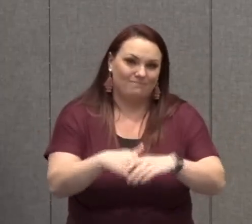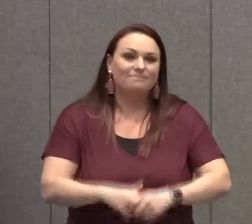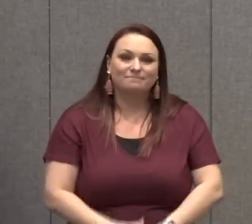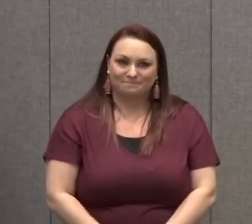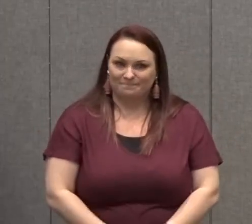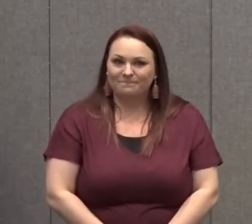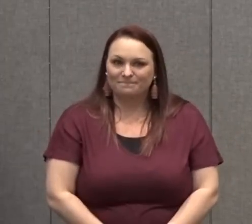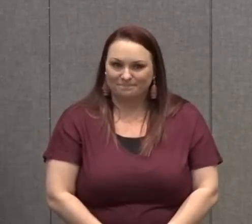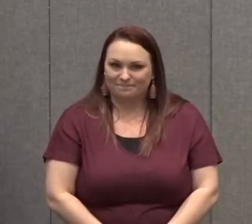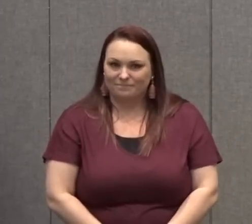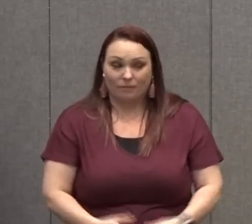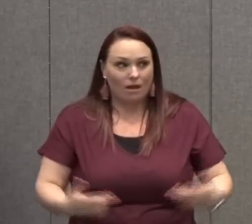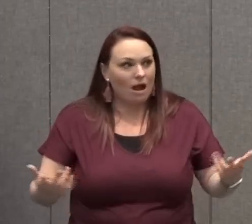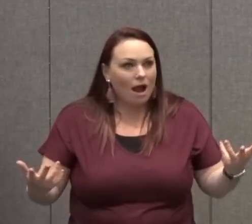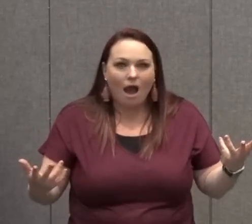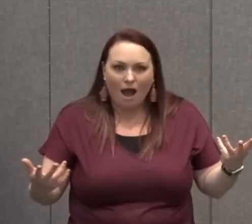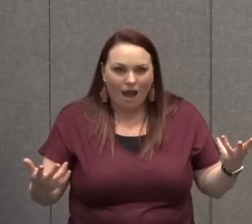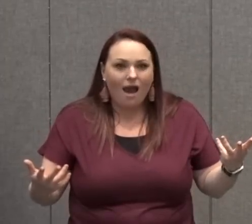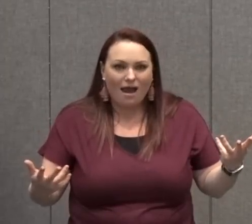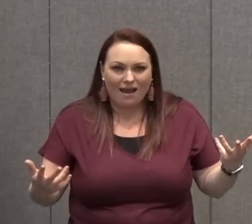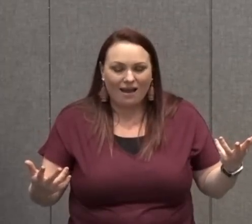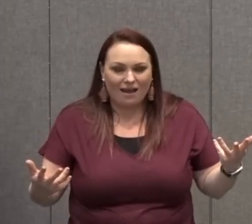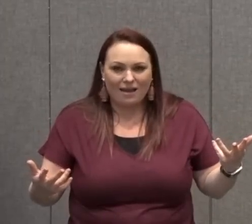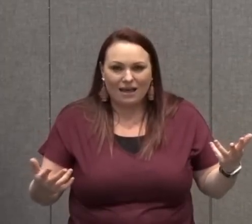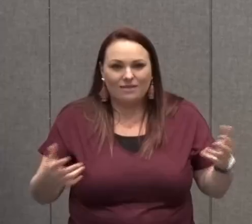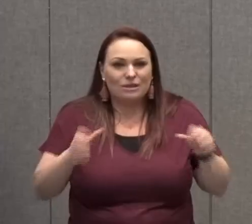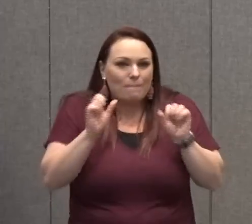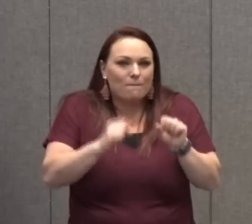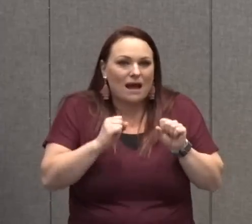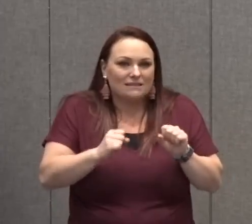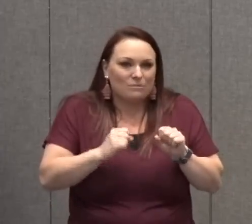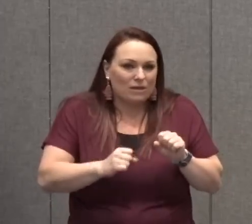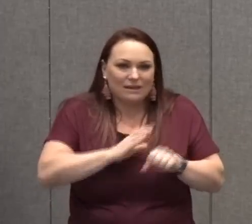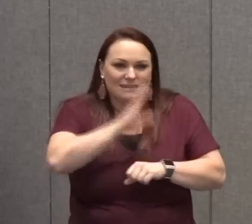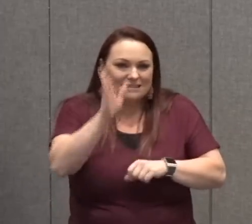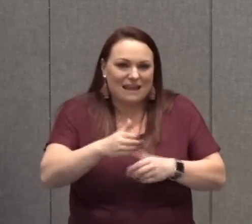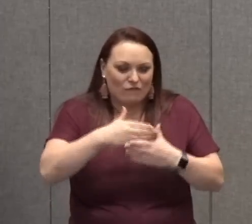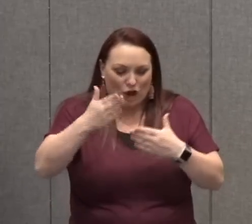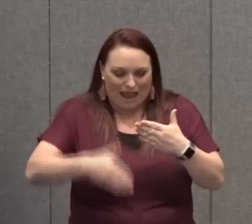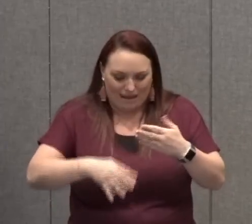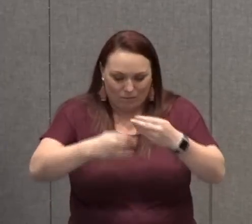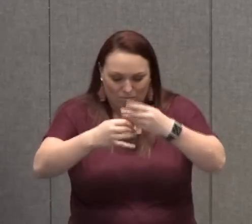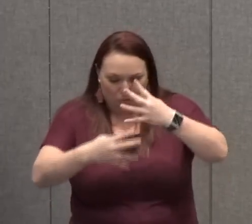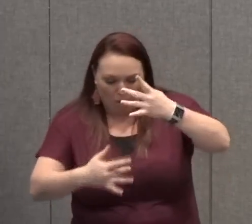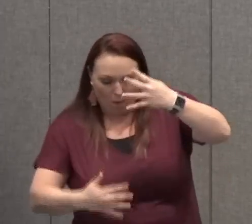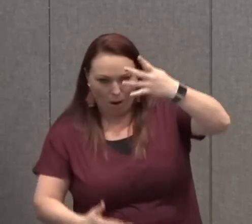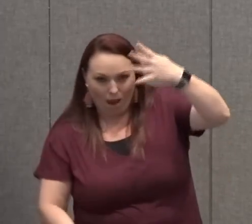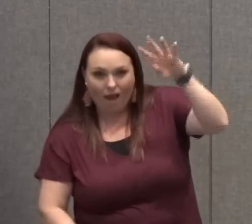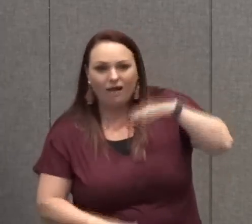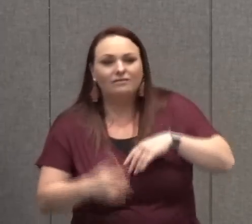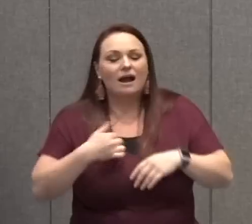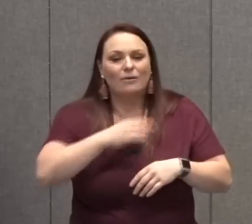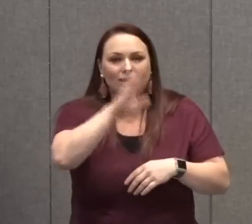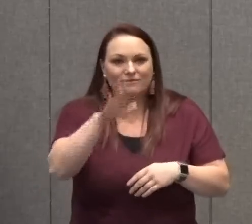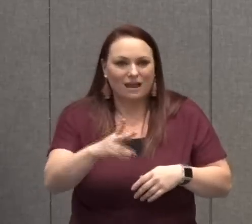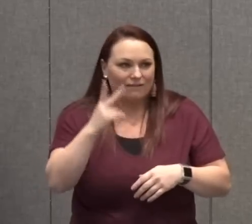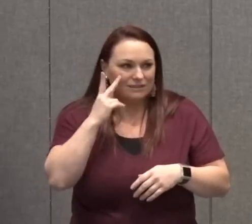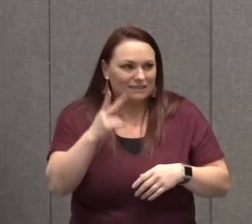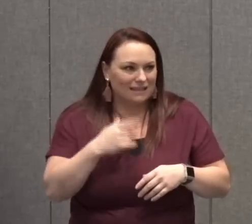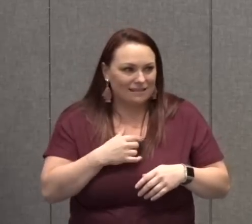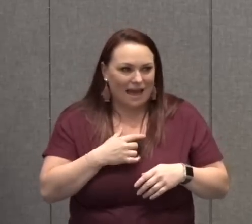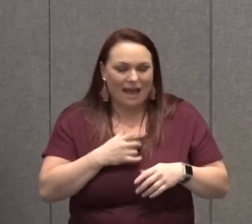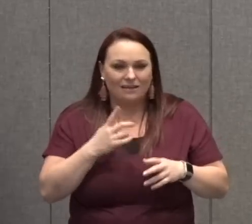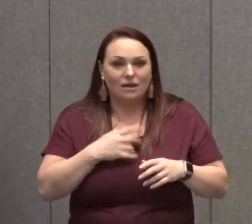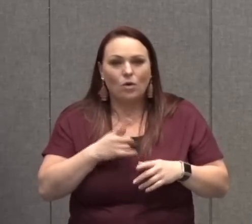that I mean I did not this I would not have thought about all of this okay Ms. Garcia I see her eyes sparkling what